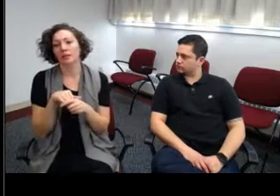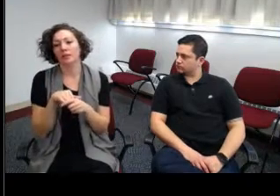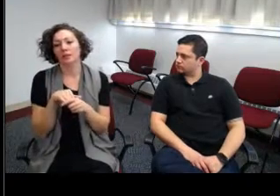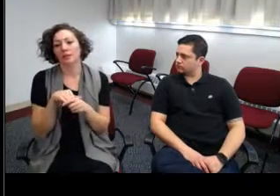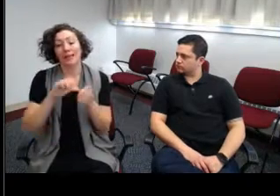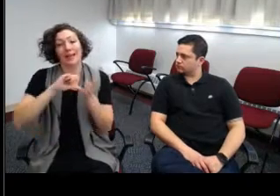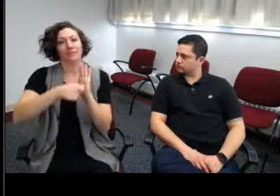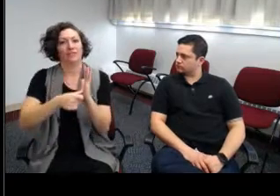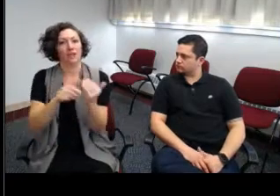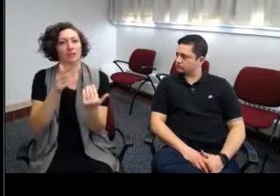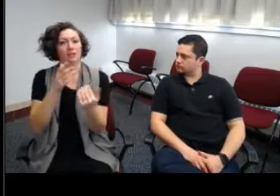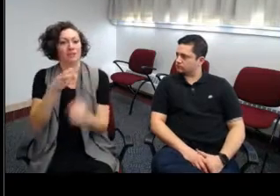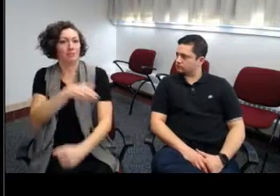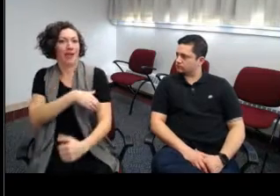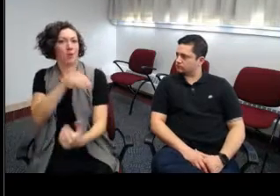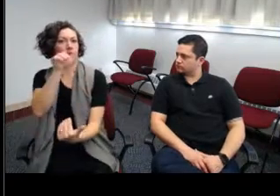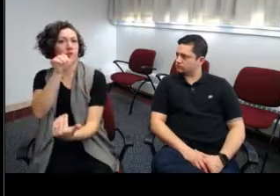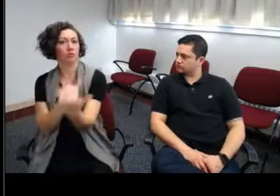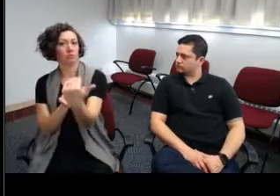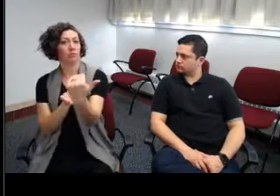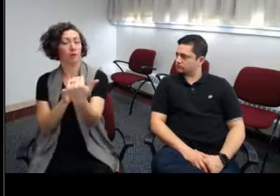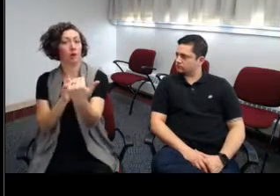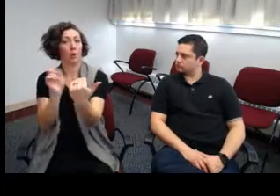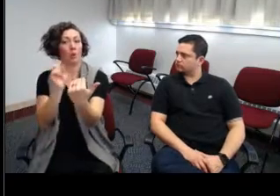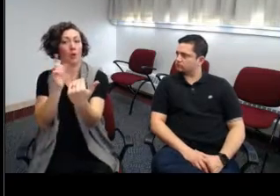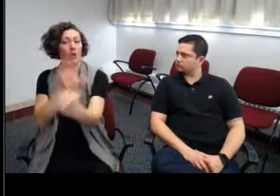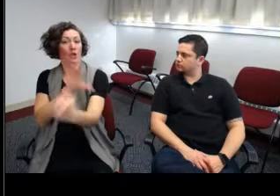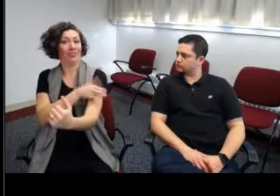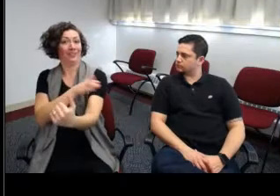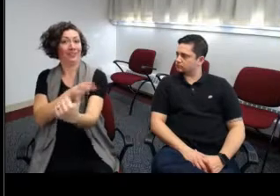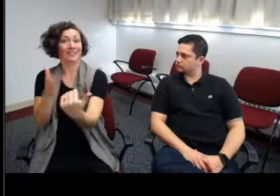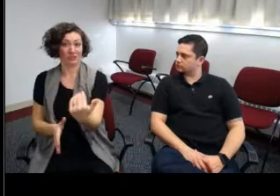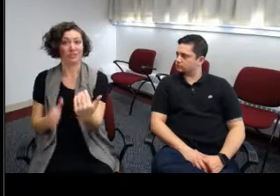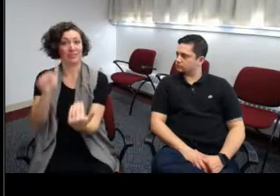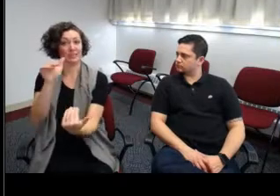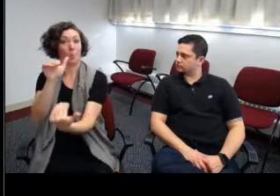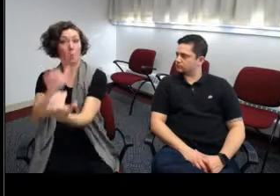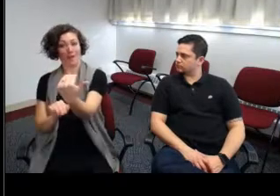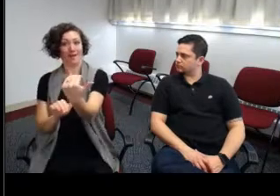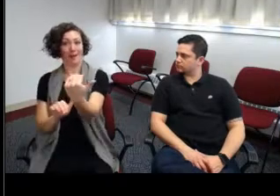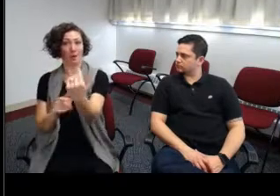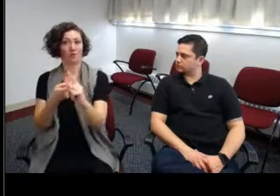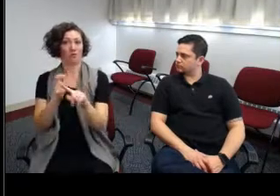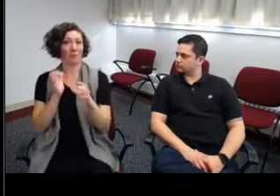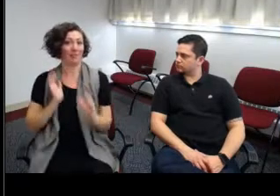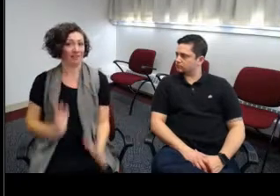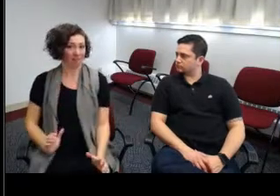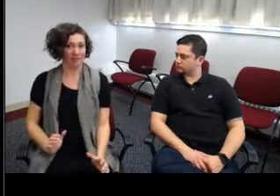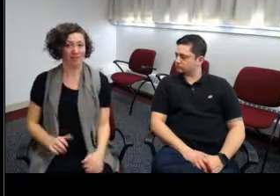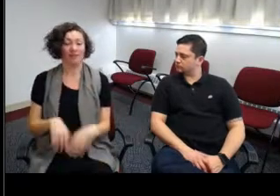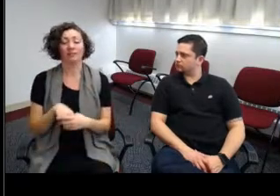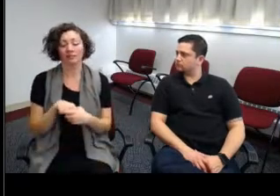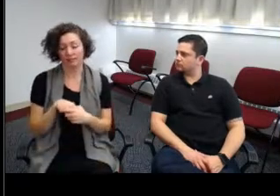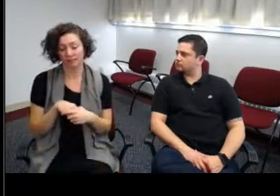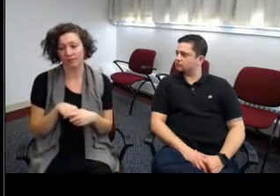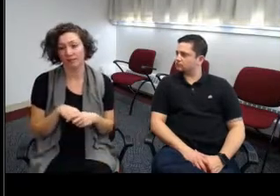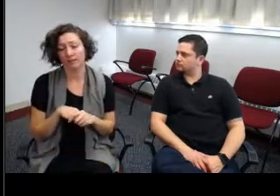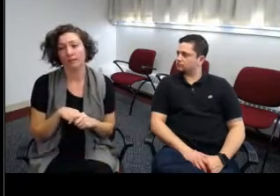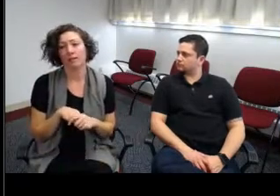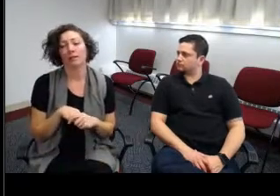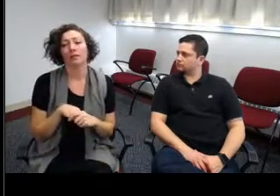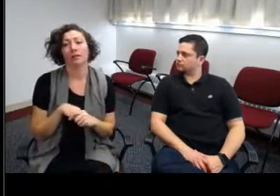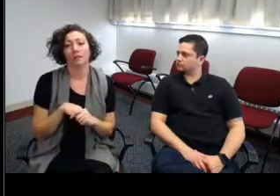trauma and addiction. It really emphasizes, power differential